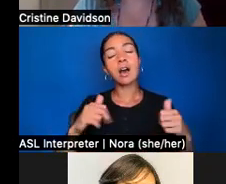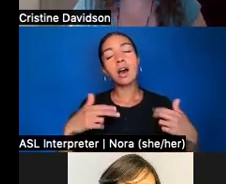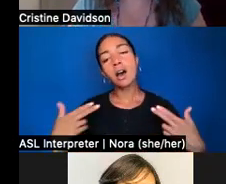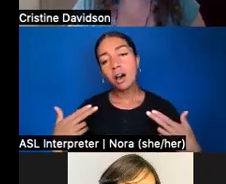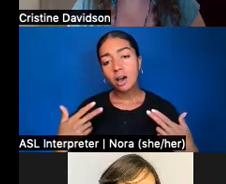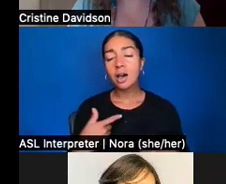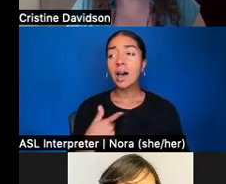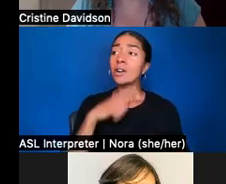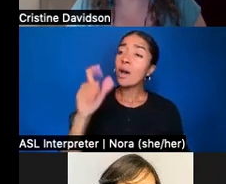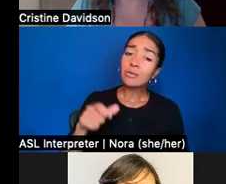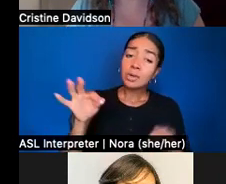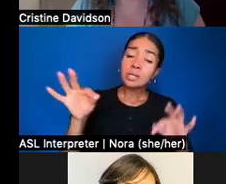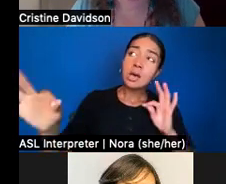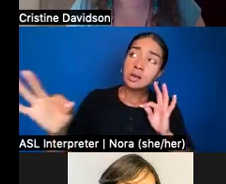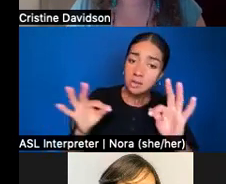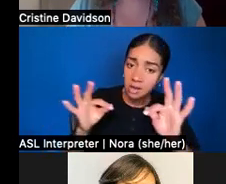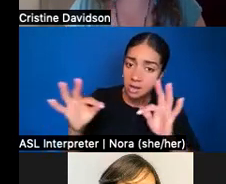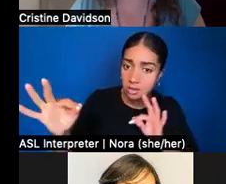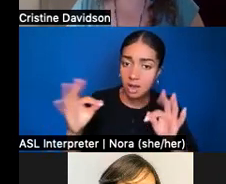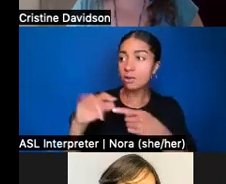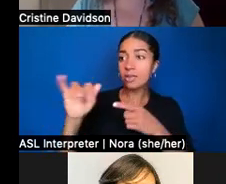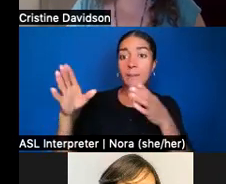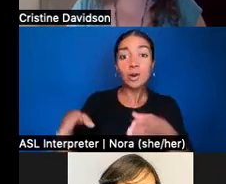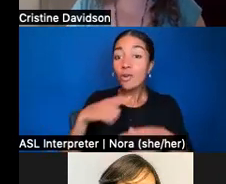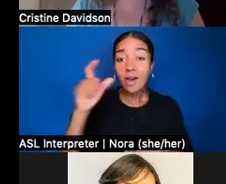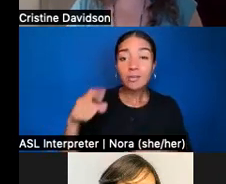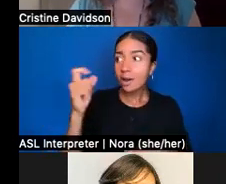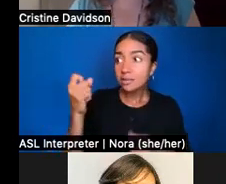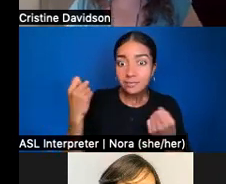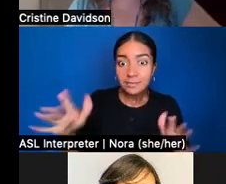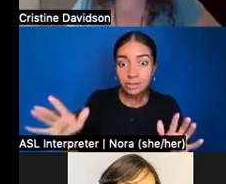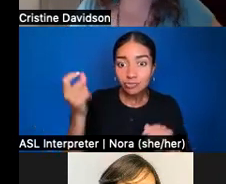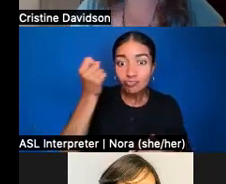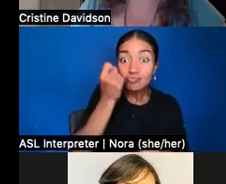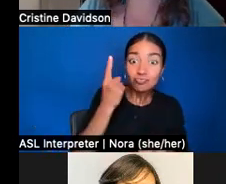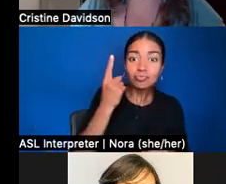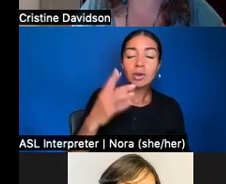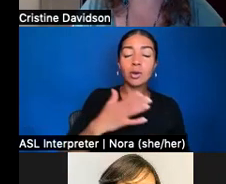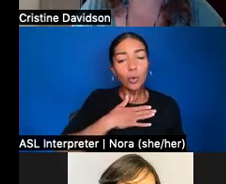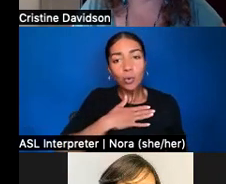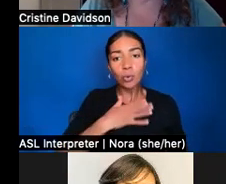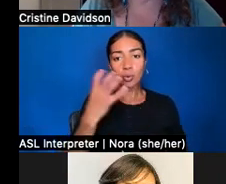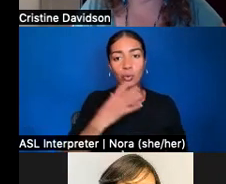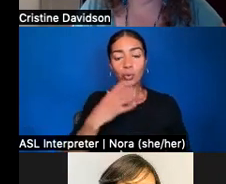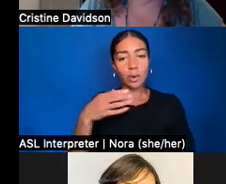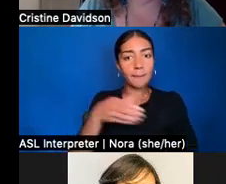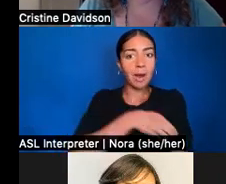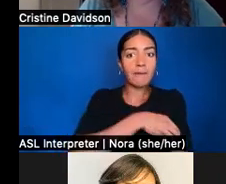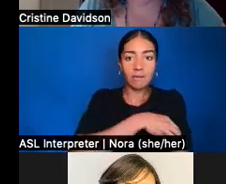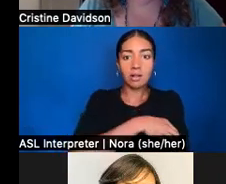every single thing to this person. They get it, right? That is so powerful to be that person for somebody